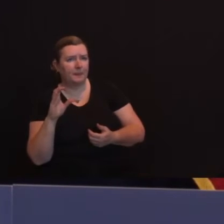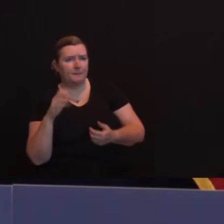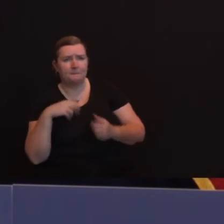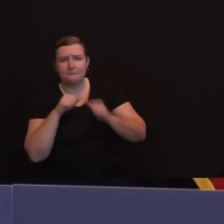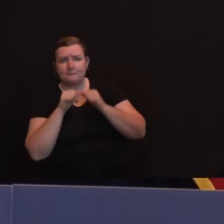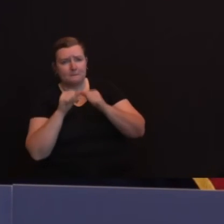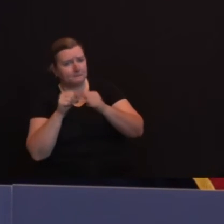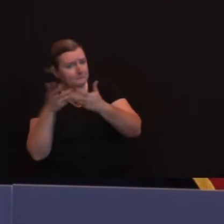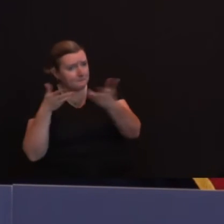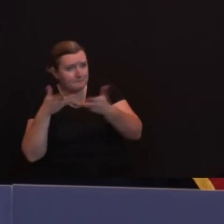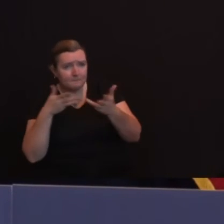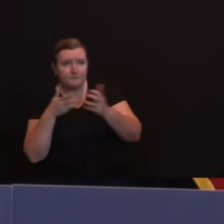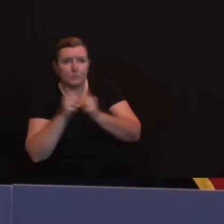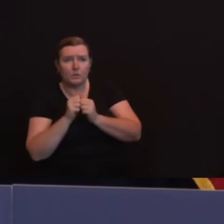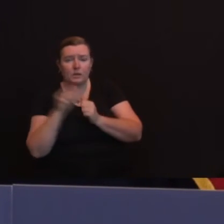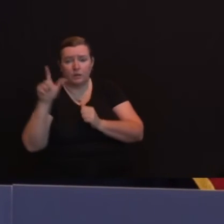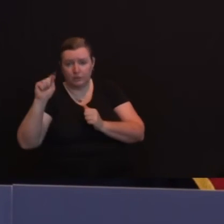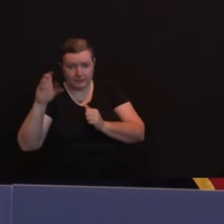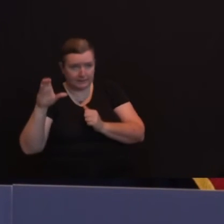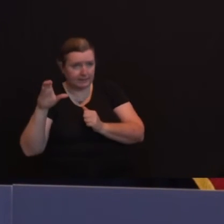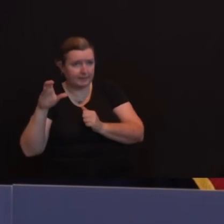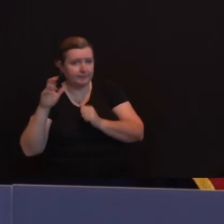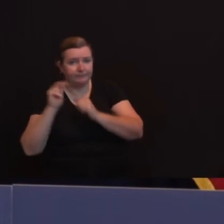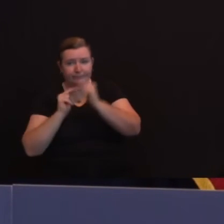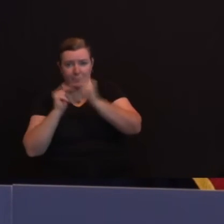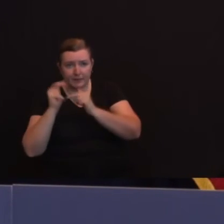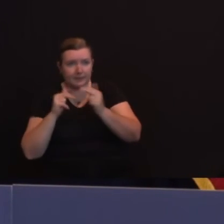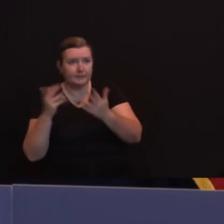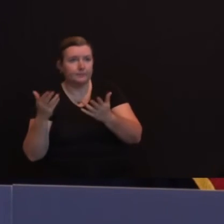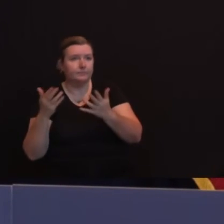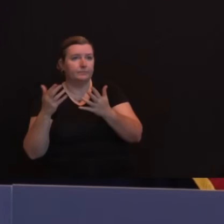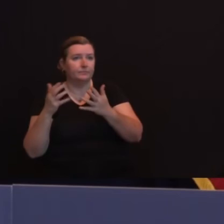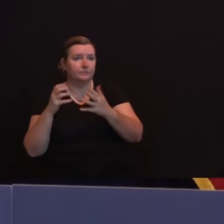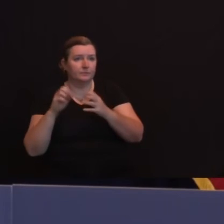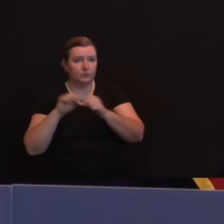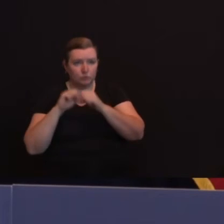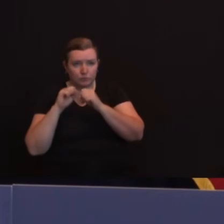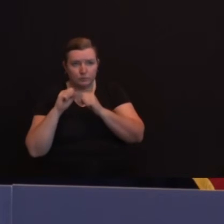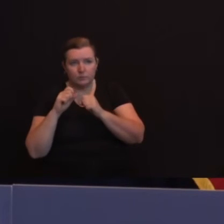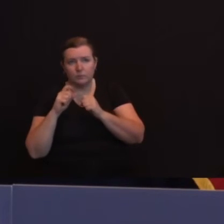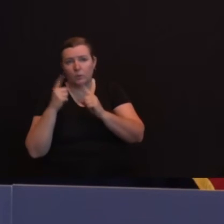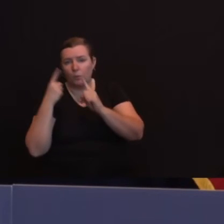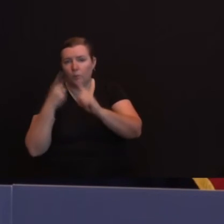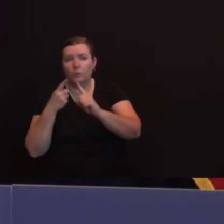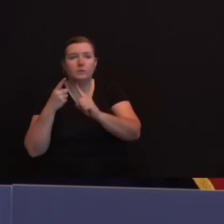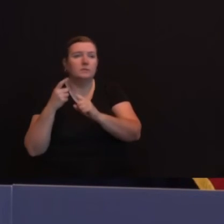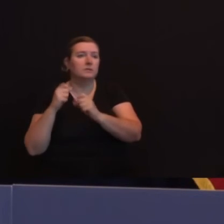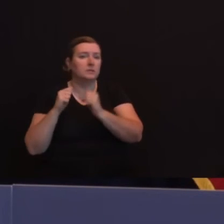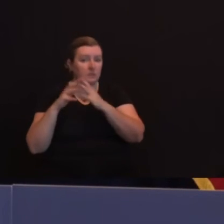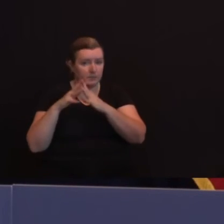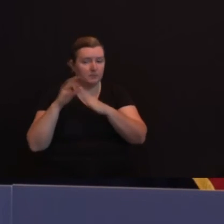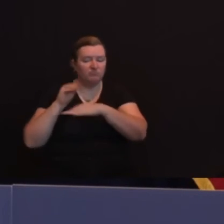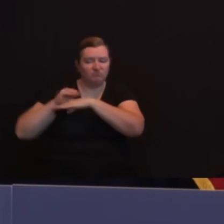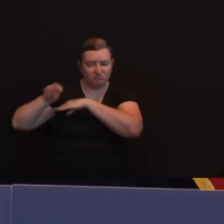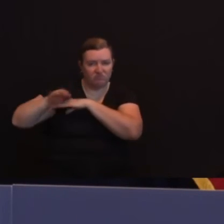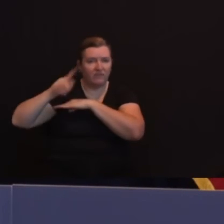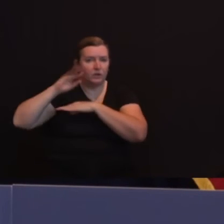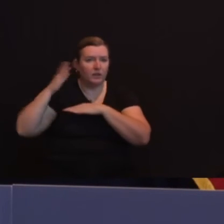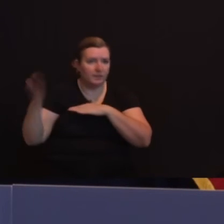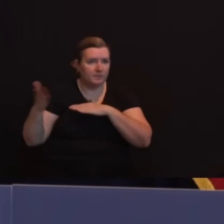facilities and the associations. And our goal right now is to put out some guidance that will step up